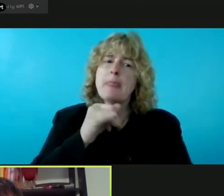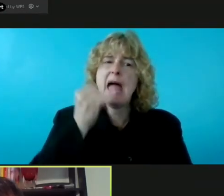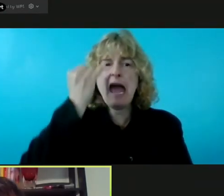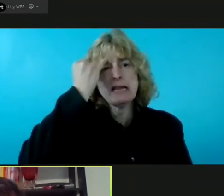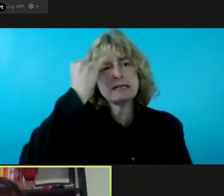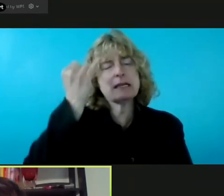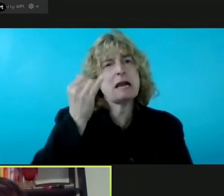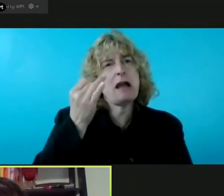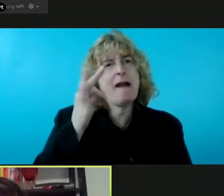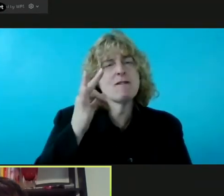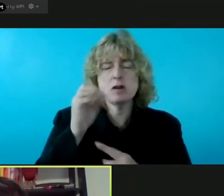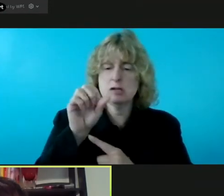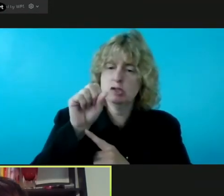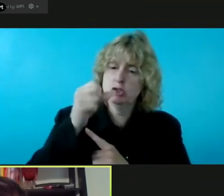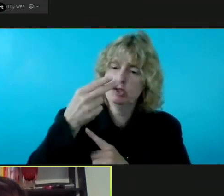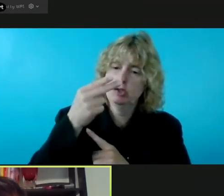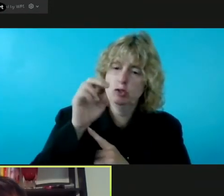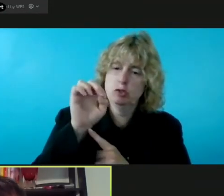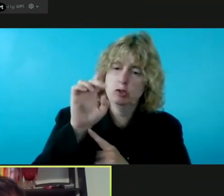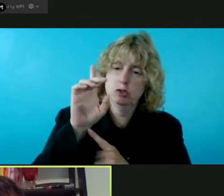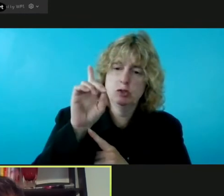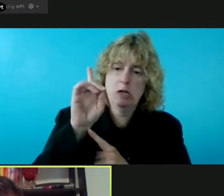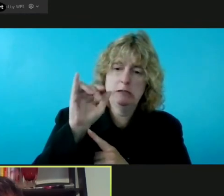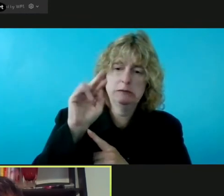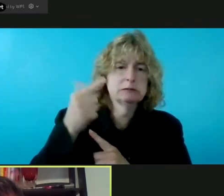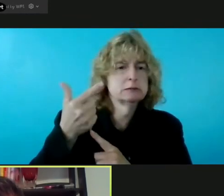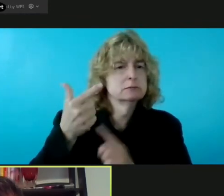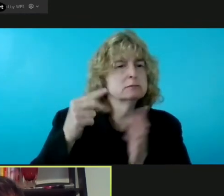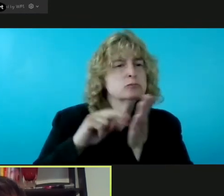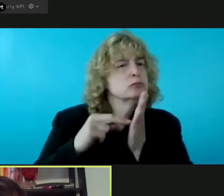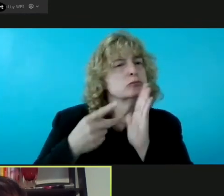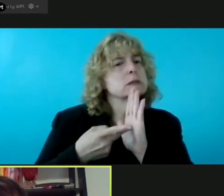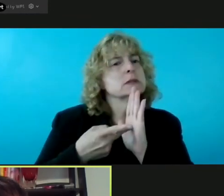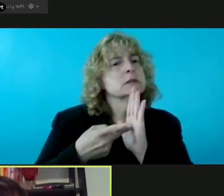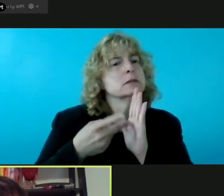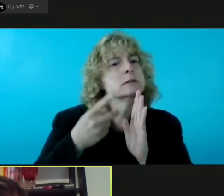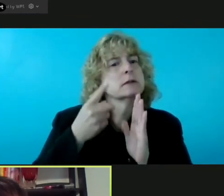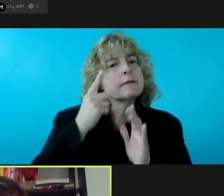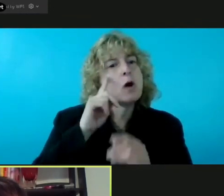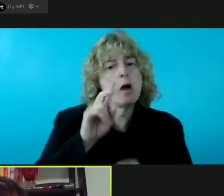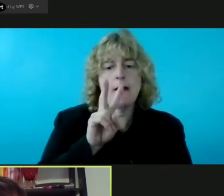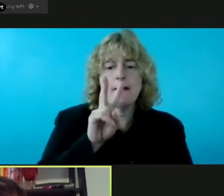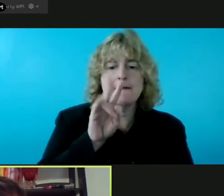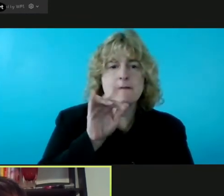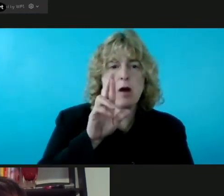does shedding mean? Shedding virus, shedding vaccine. Could you tell us a little bit about that?